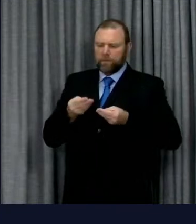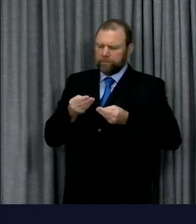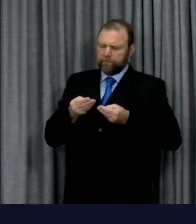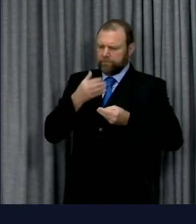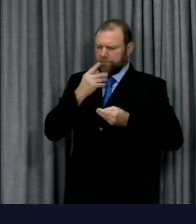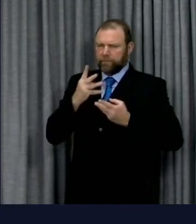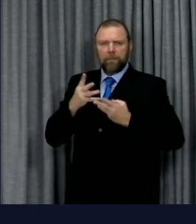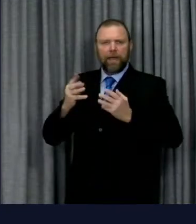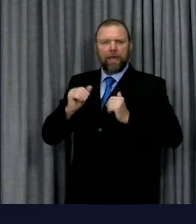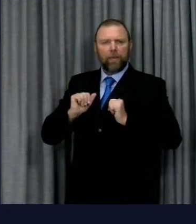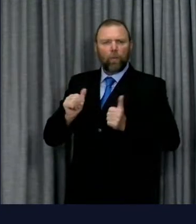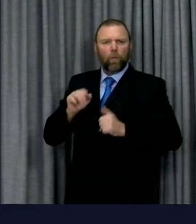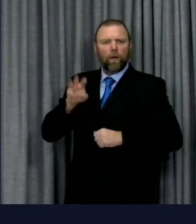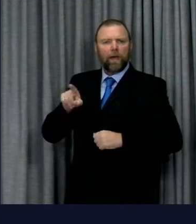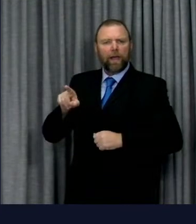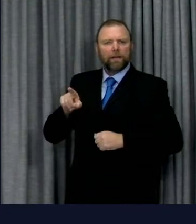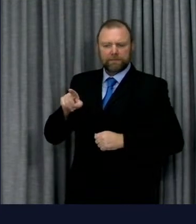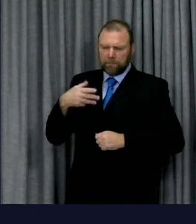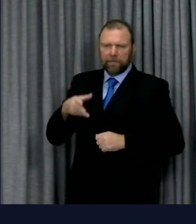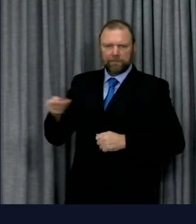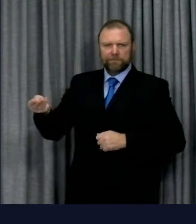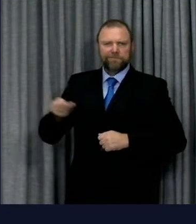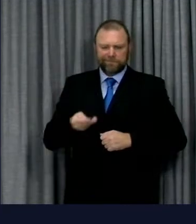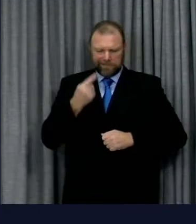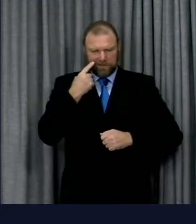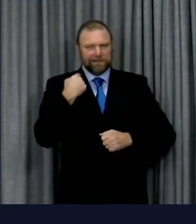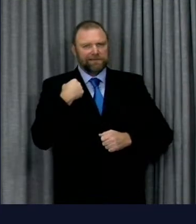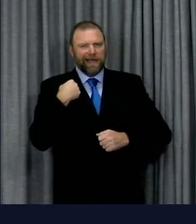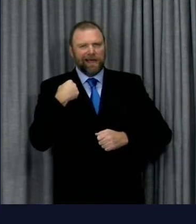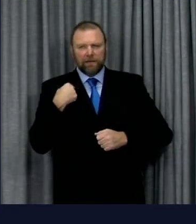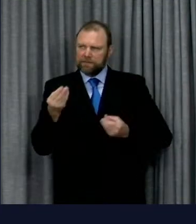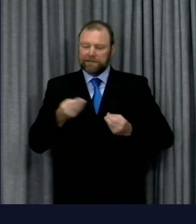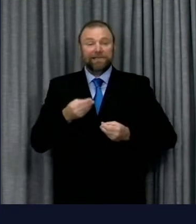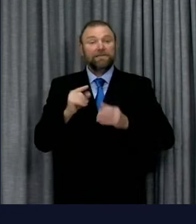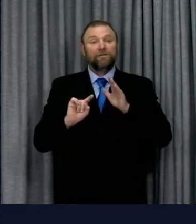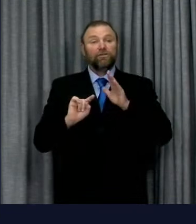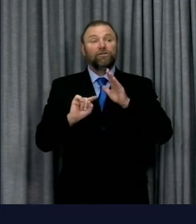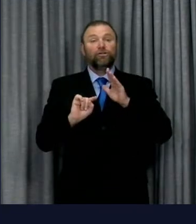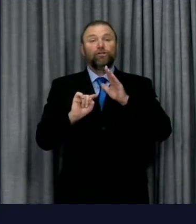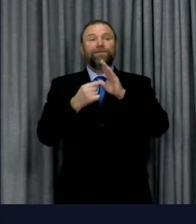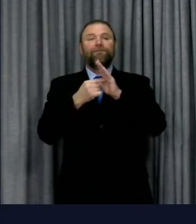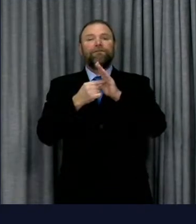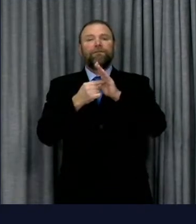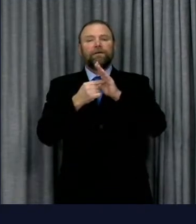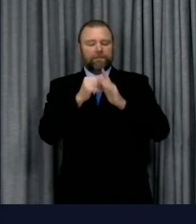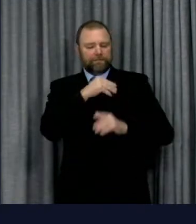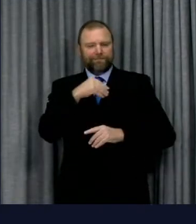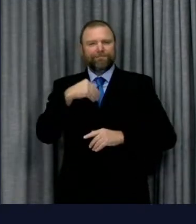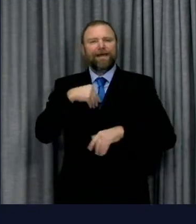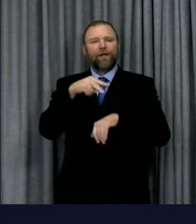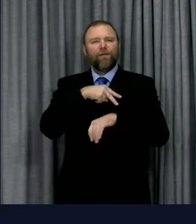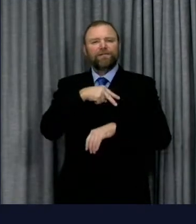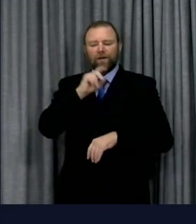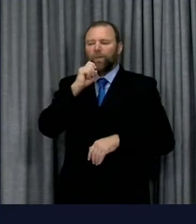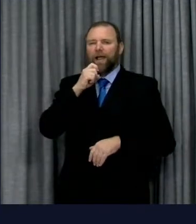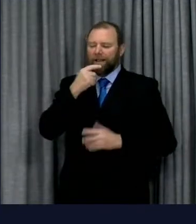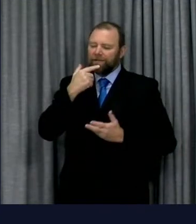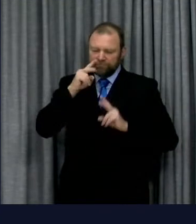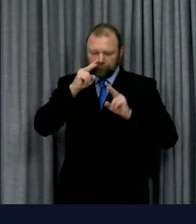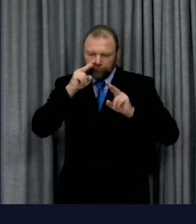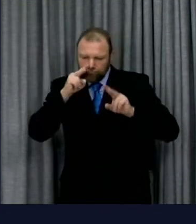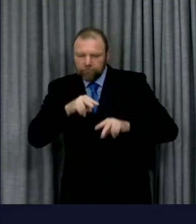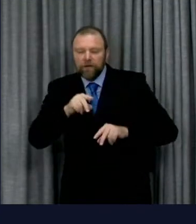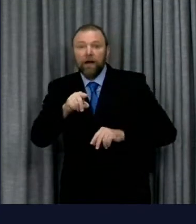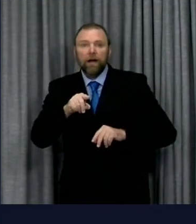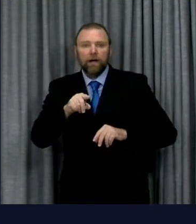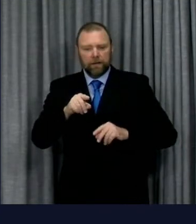Wales. It arrived here yesterday. The Chief Medical Officer will be considering that and will give us his